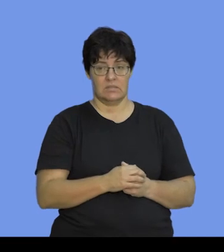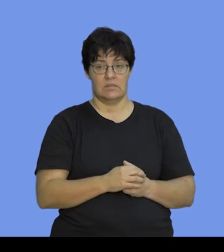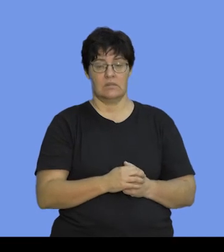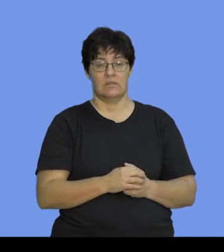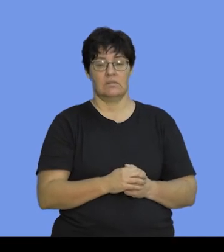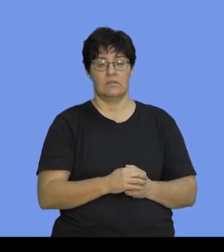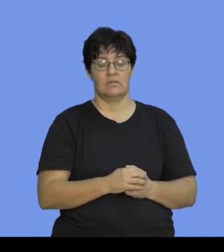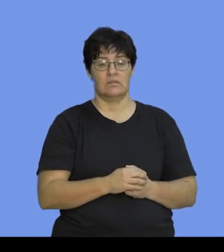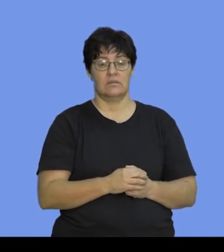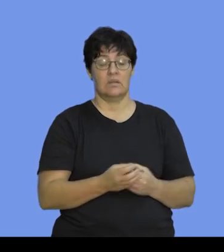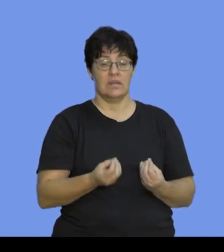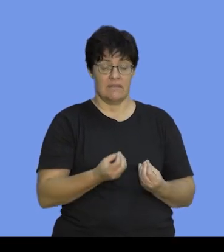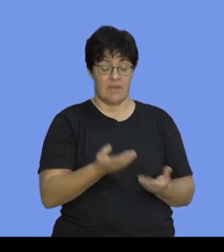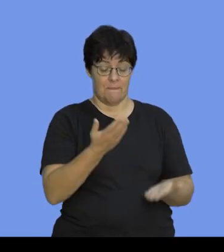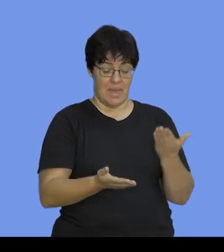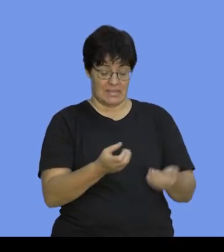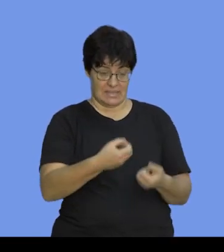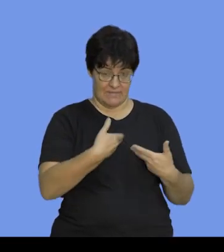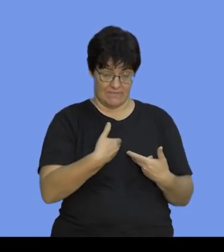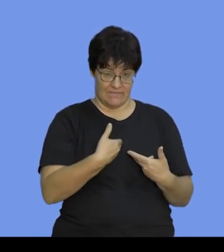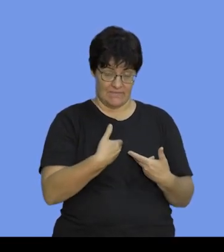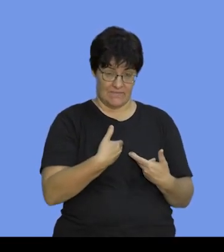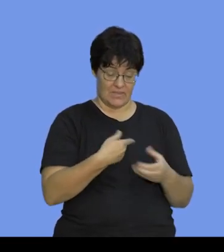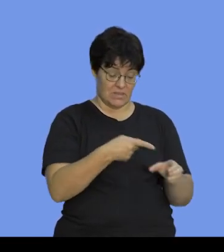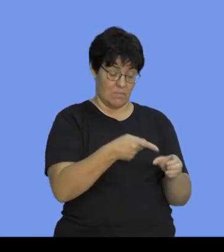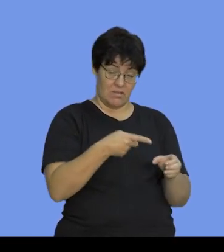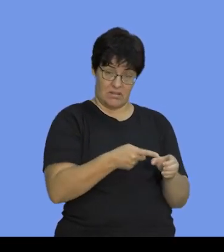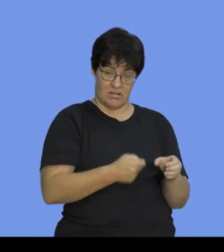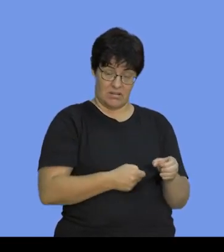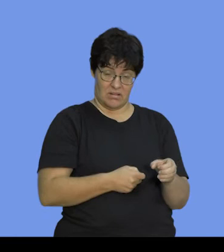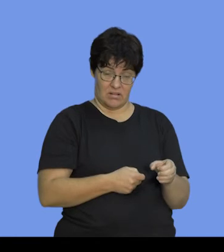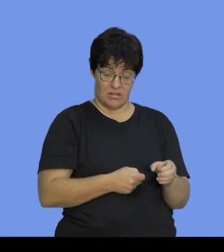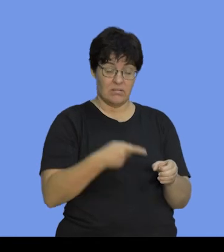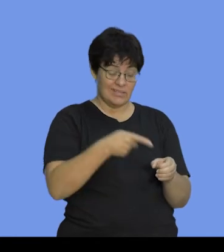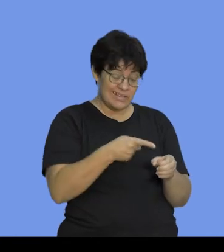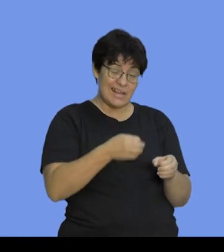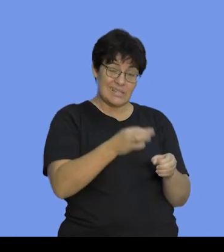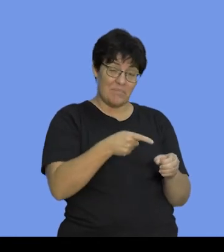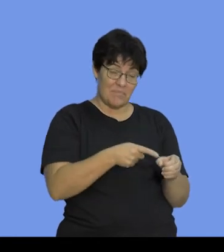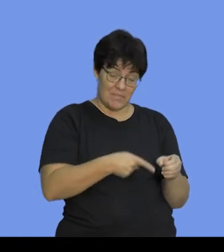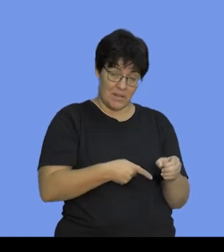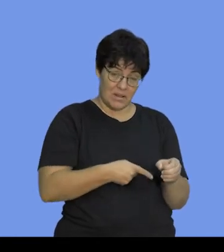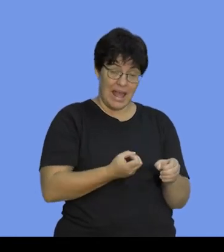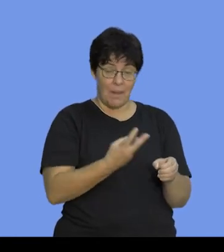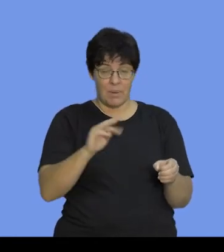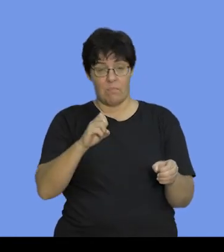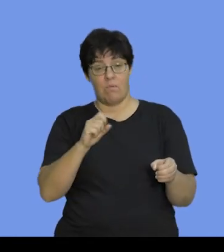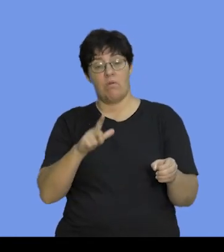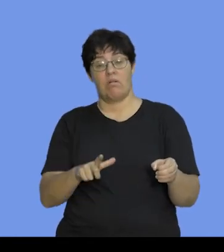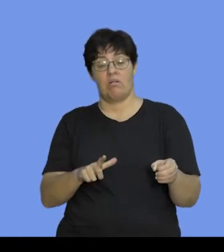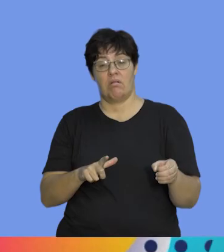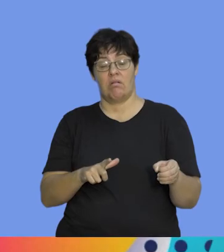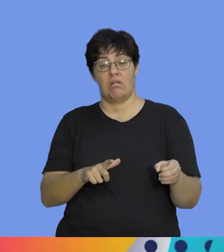over the steps. Given the mass of the sample of the solid, we asked ourselves, in that sample, how many moles of